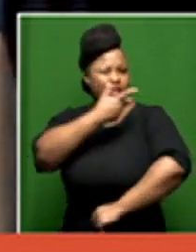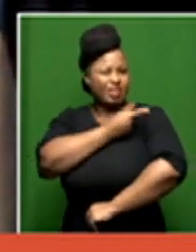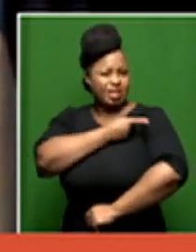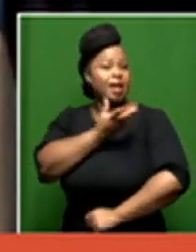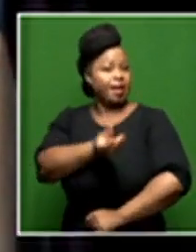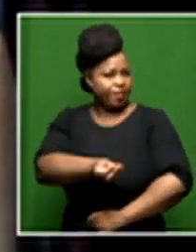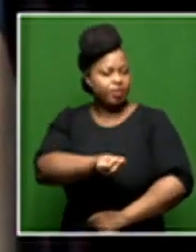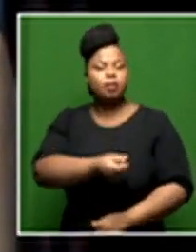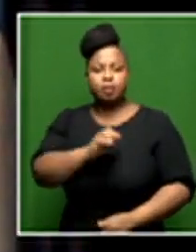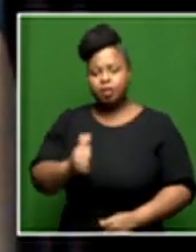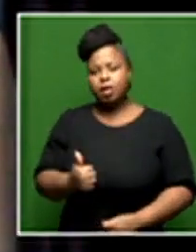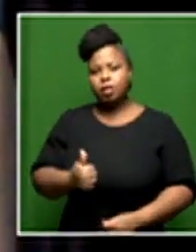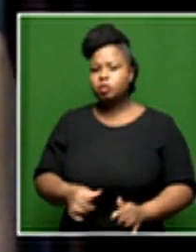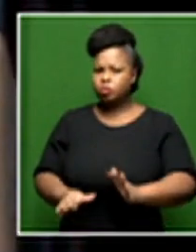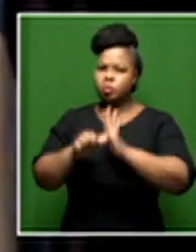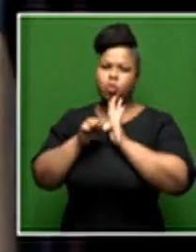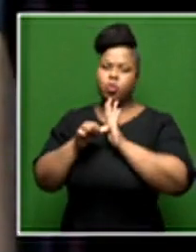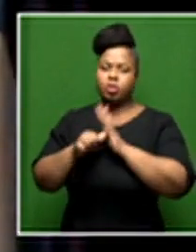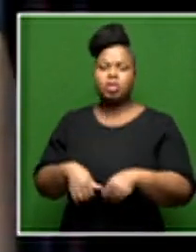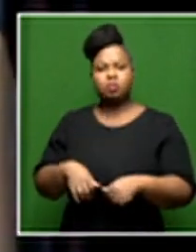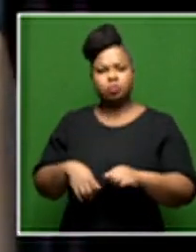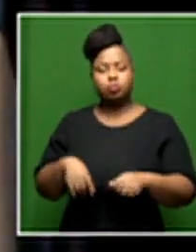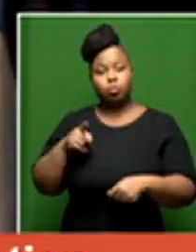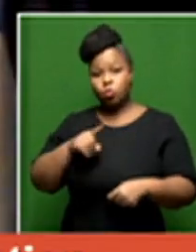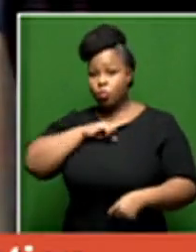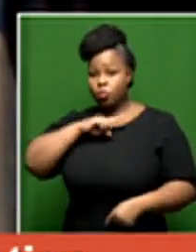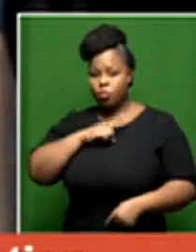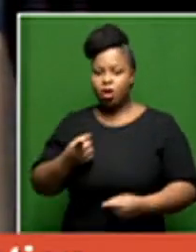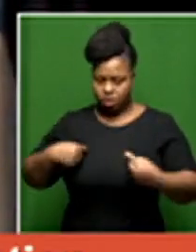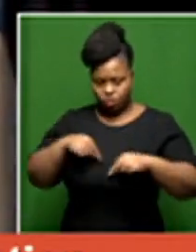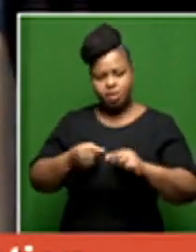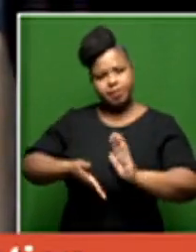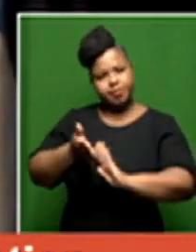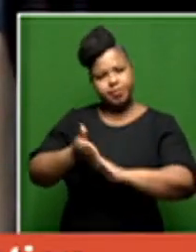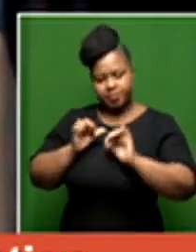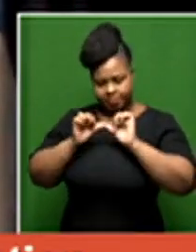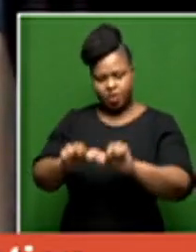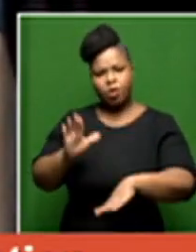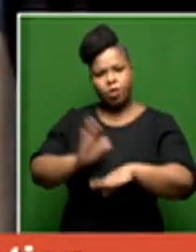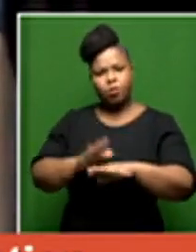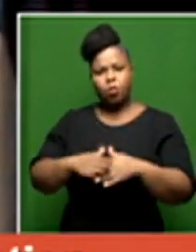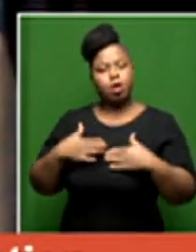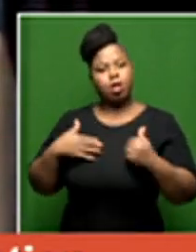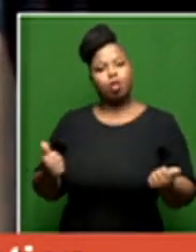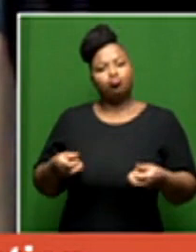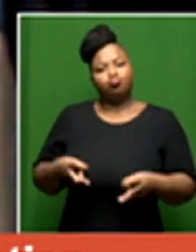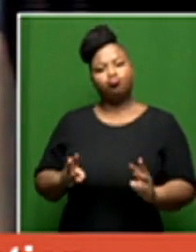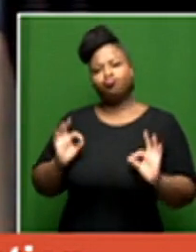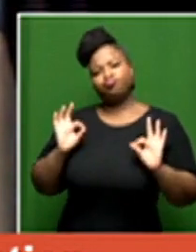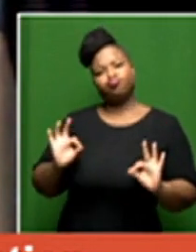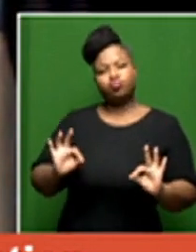vaccination is very important and critical so that we keep on living in a healthy